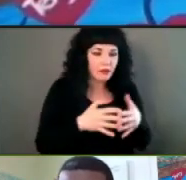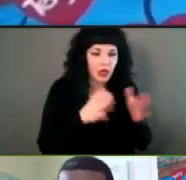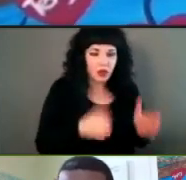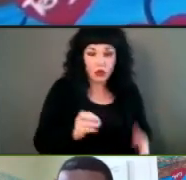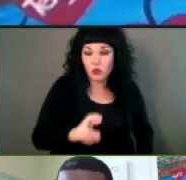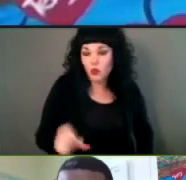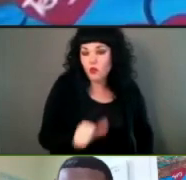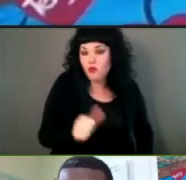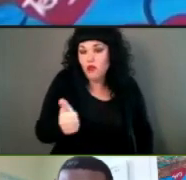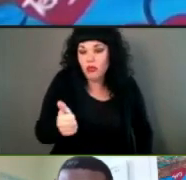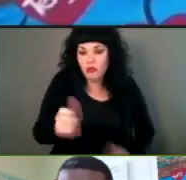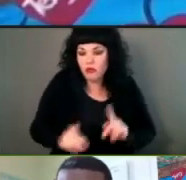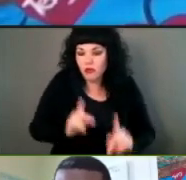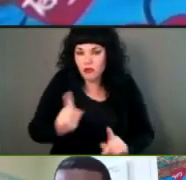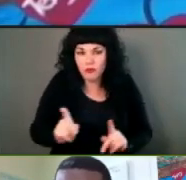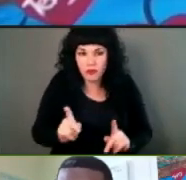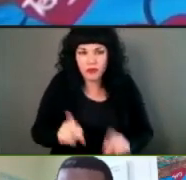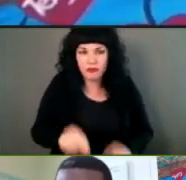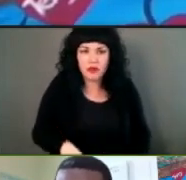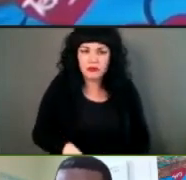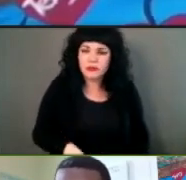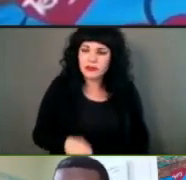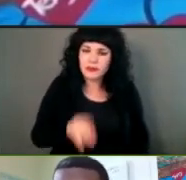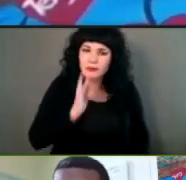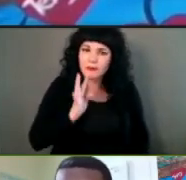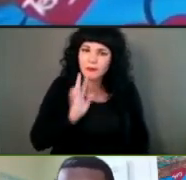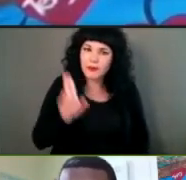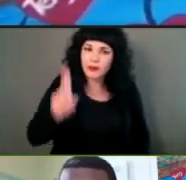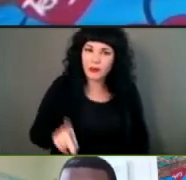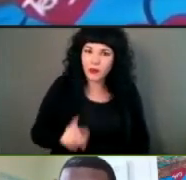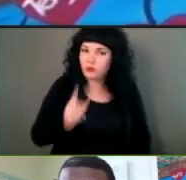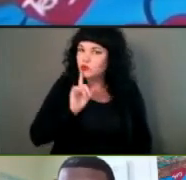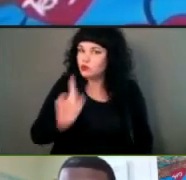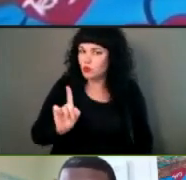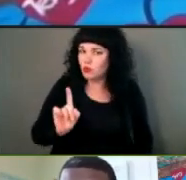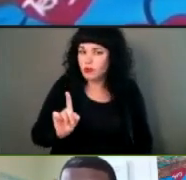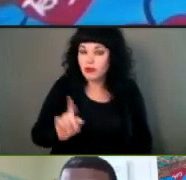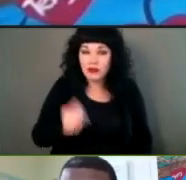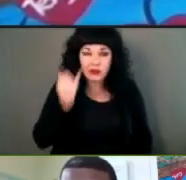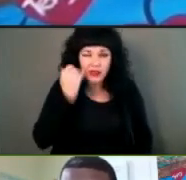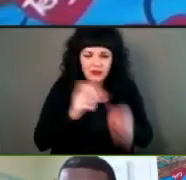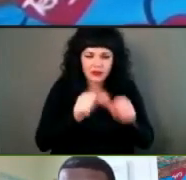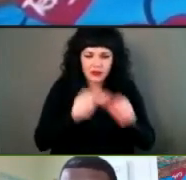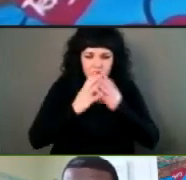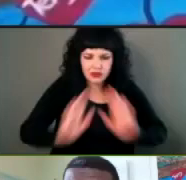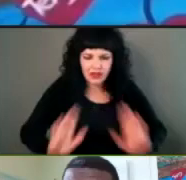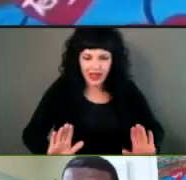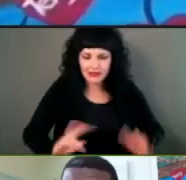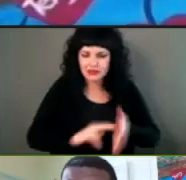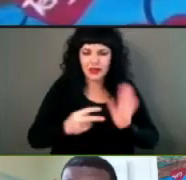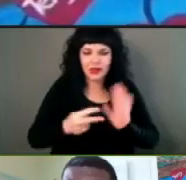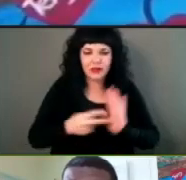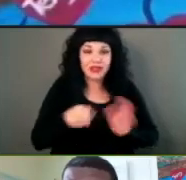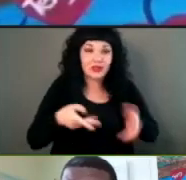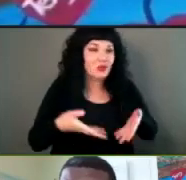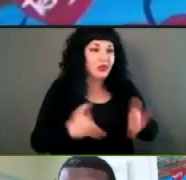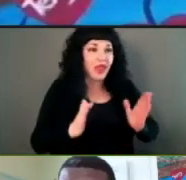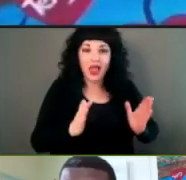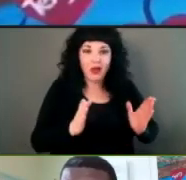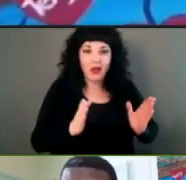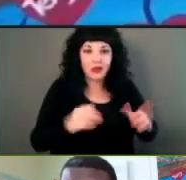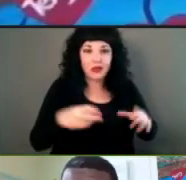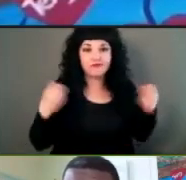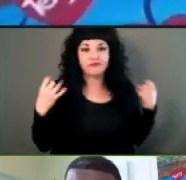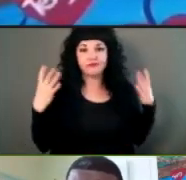moment. Silence is a complicit action that allows these lies to continue. And today we cannot allow ourselves